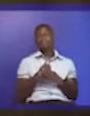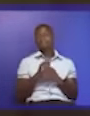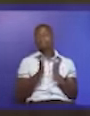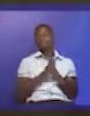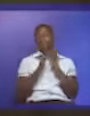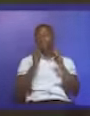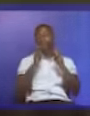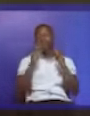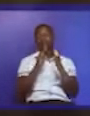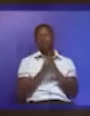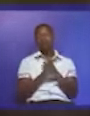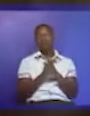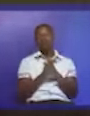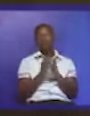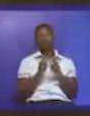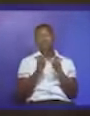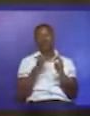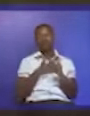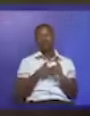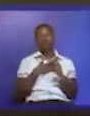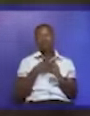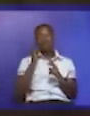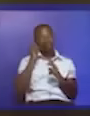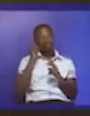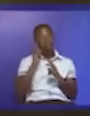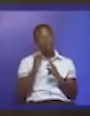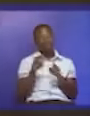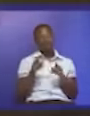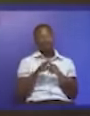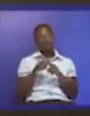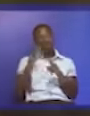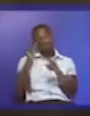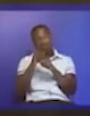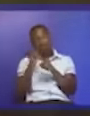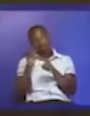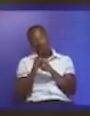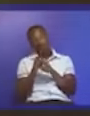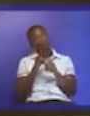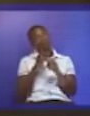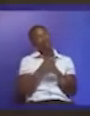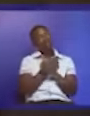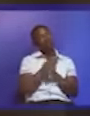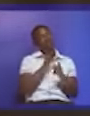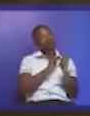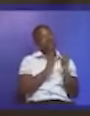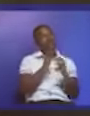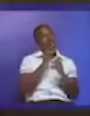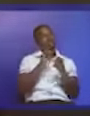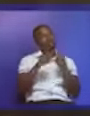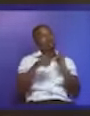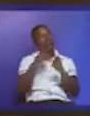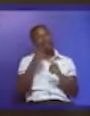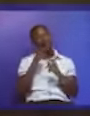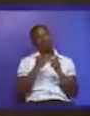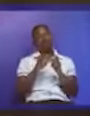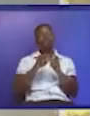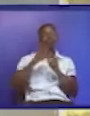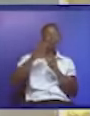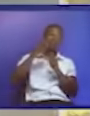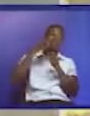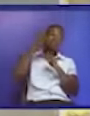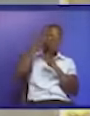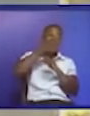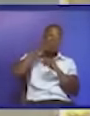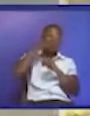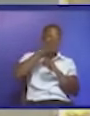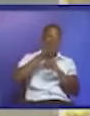Hallelujah. So please hear me. For your loved ones who are far off, in the US, in Europe, you can